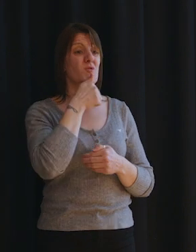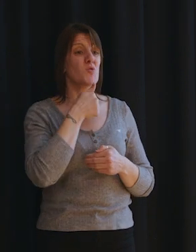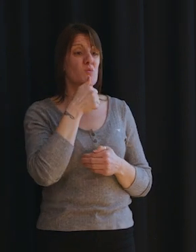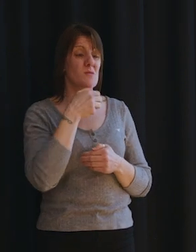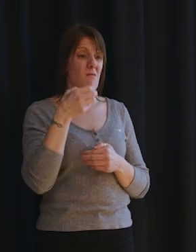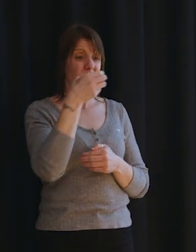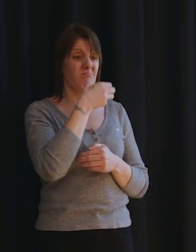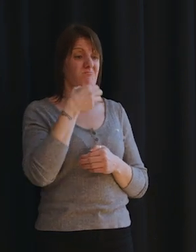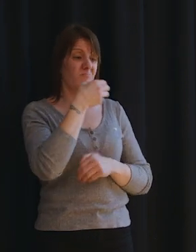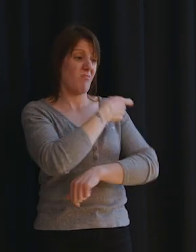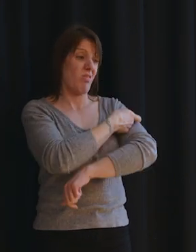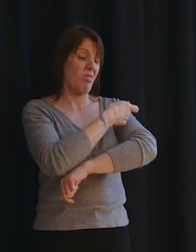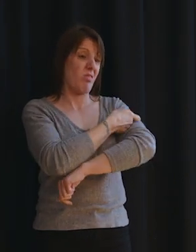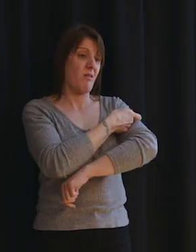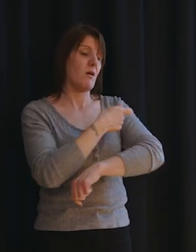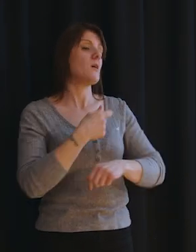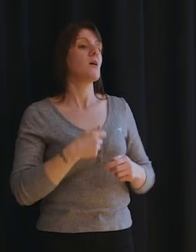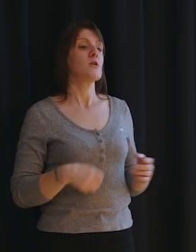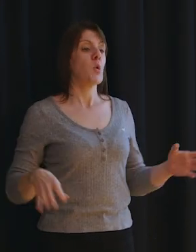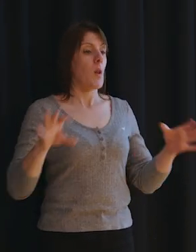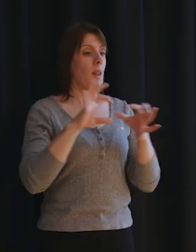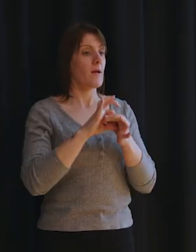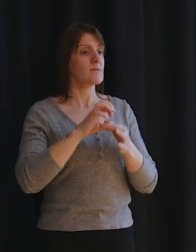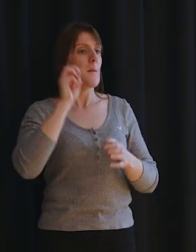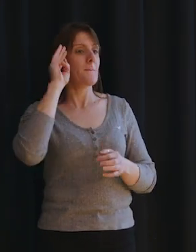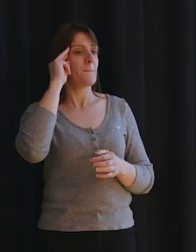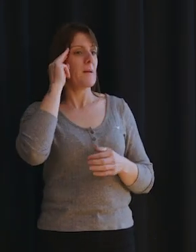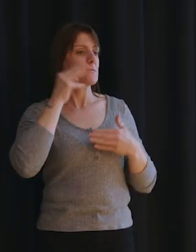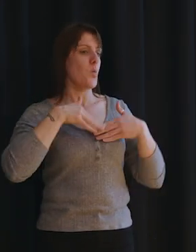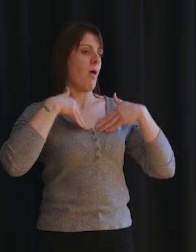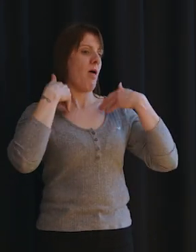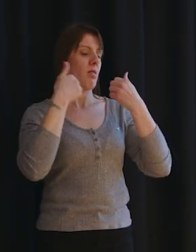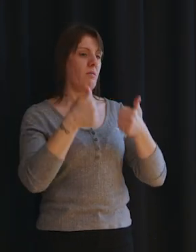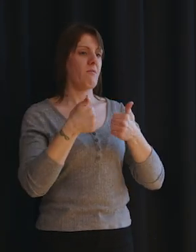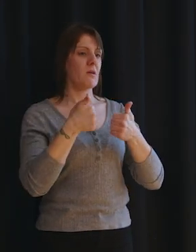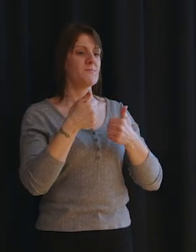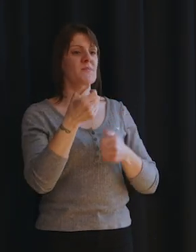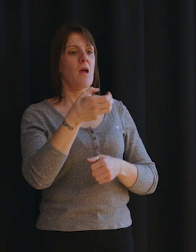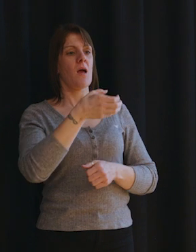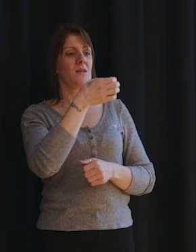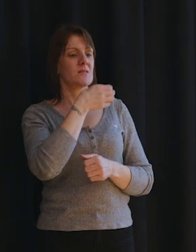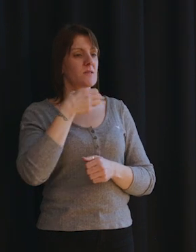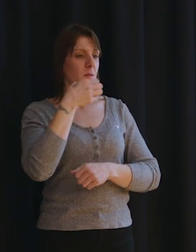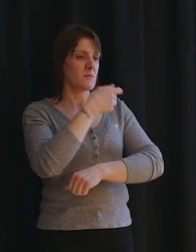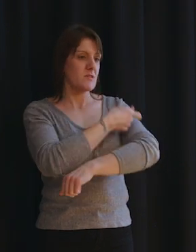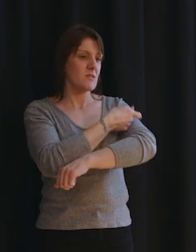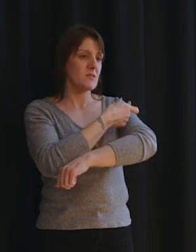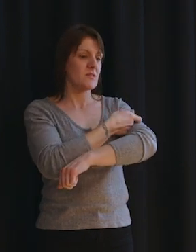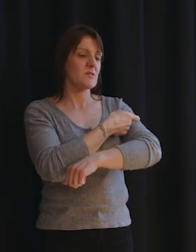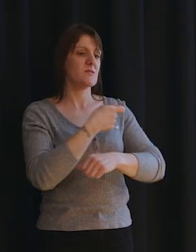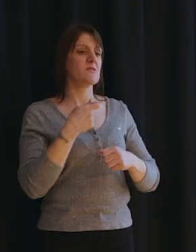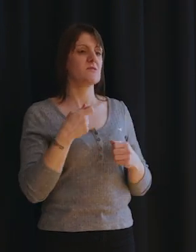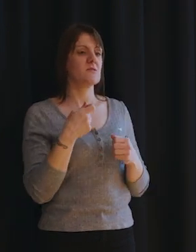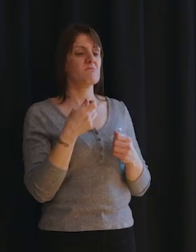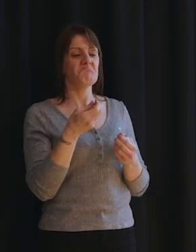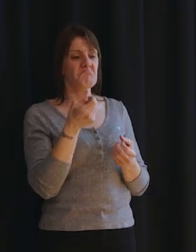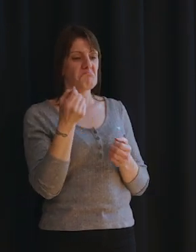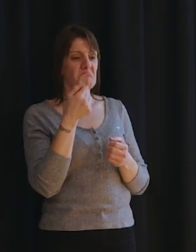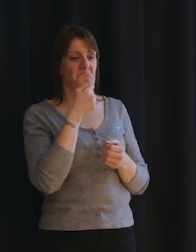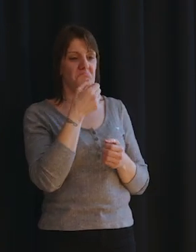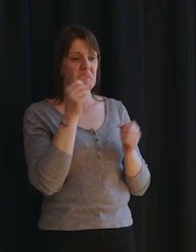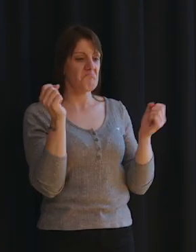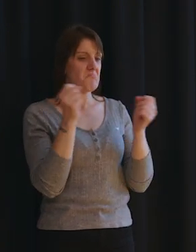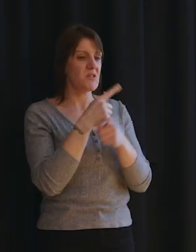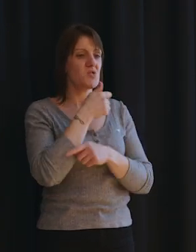as well. The links between kind of mental health and substance misuse is huge as well, and I'll go on to talk a little bit